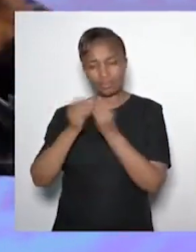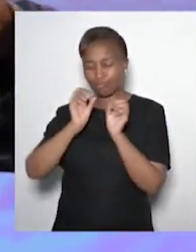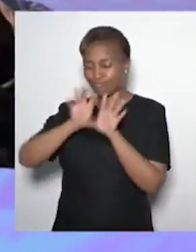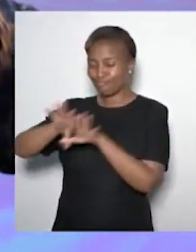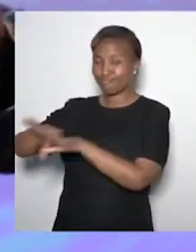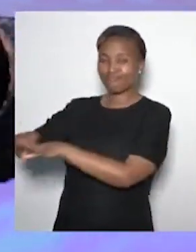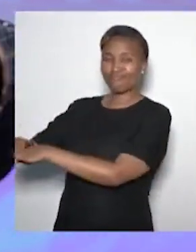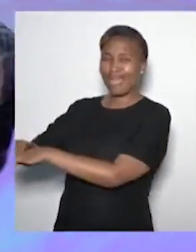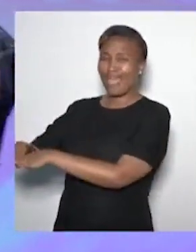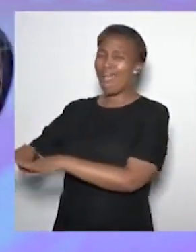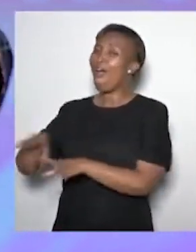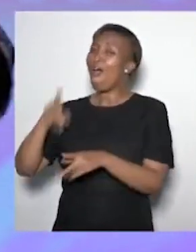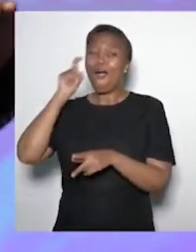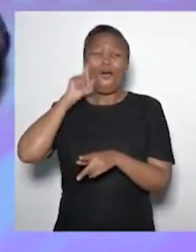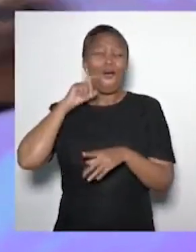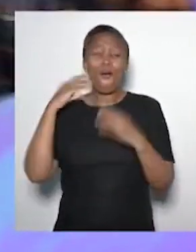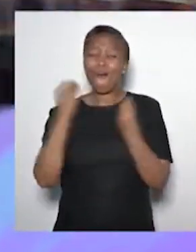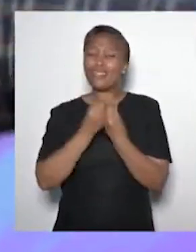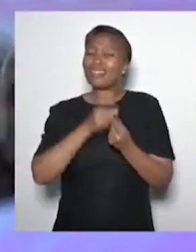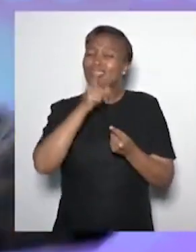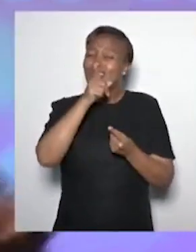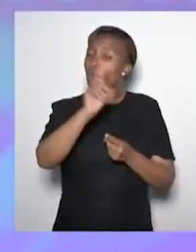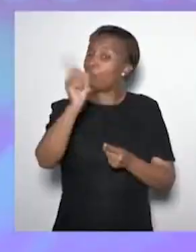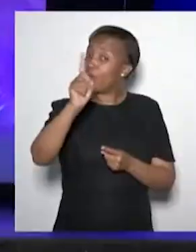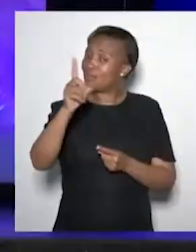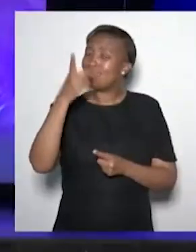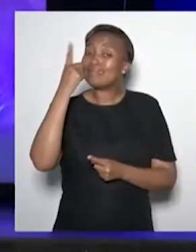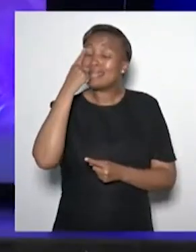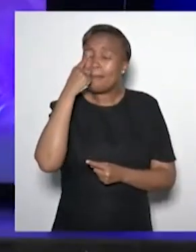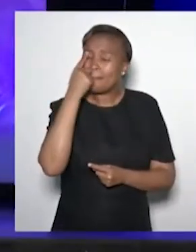are those old things? It's blindness.